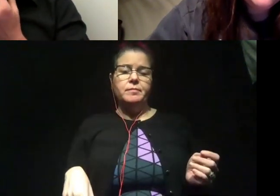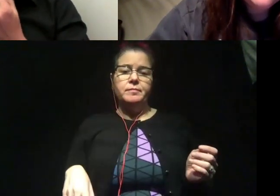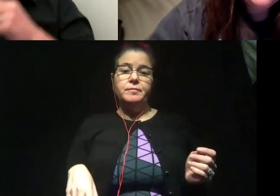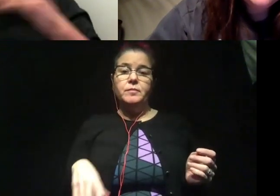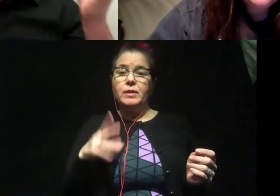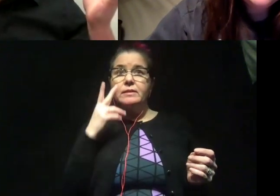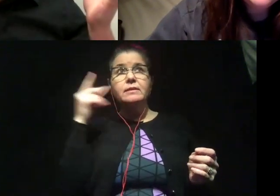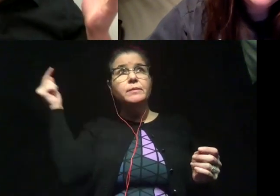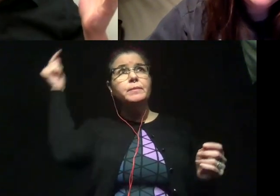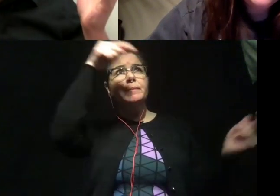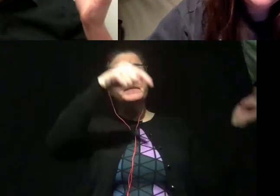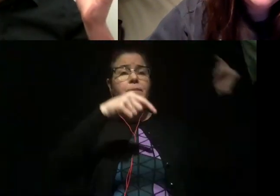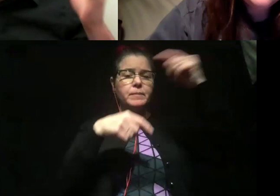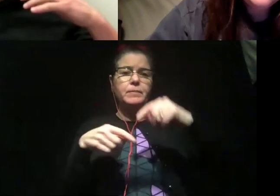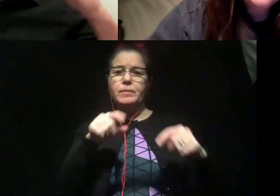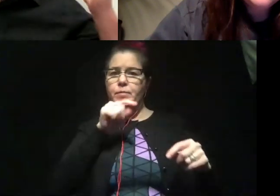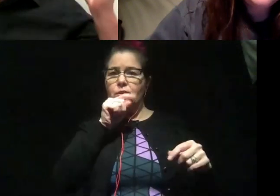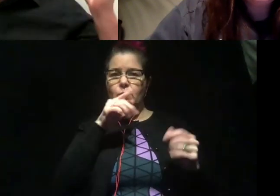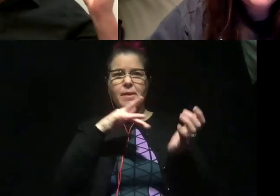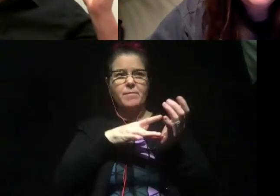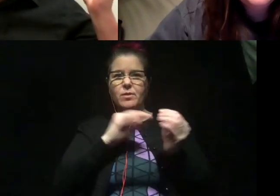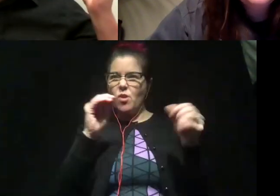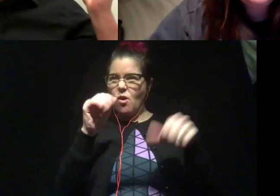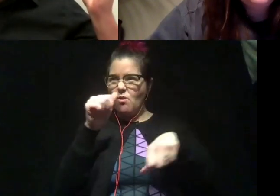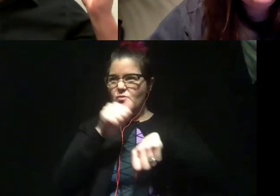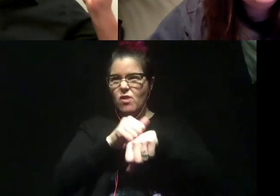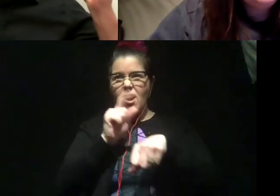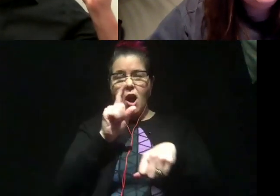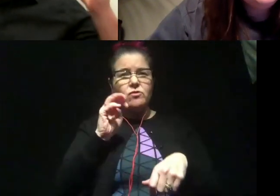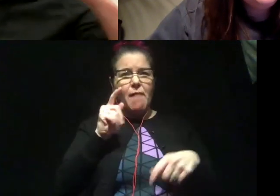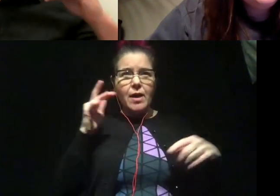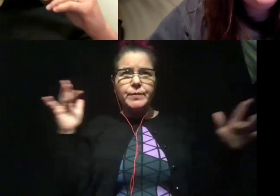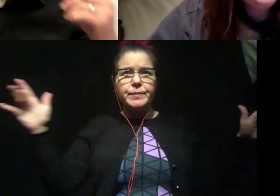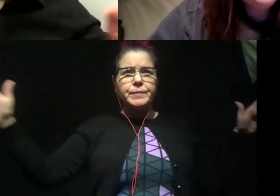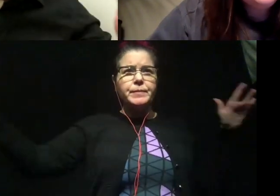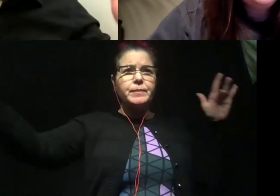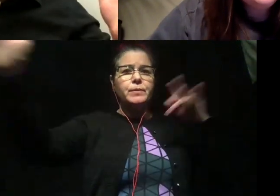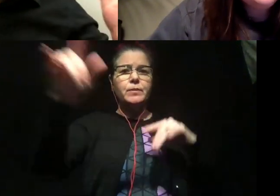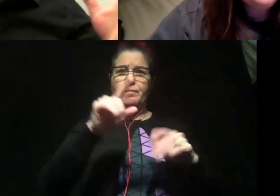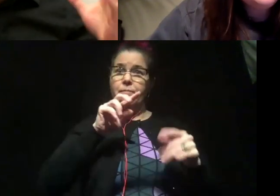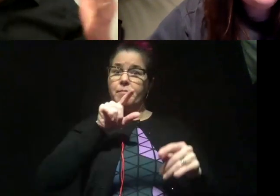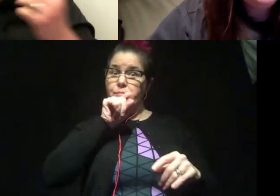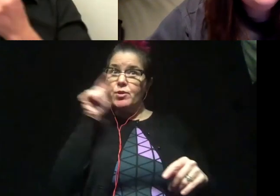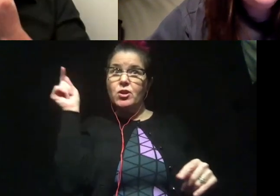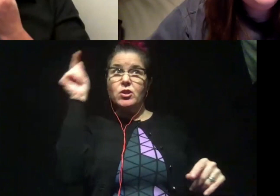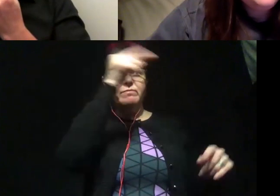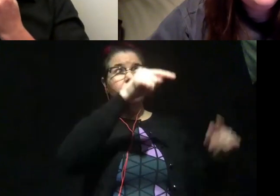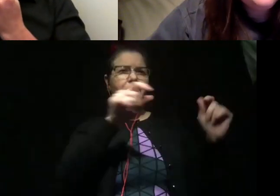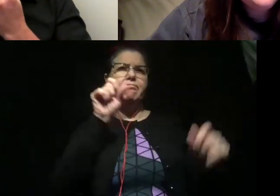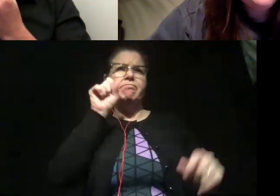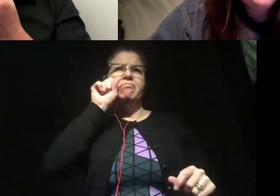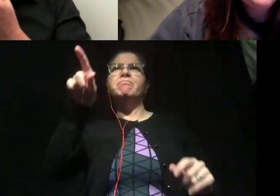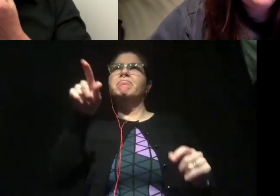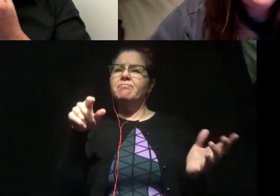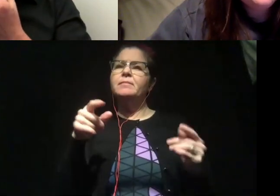flying overhead when we're out in the middle of the ice sheet and there's no rock for hundreds of miles. When birds fly over, we notice them. Sometimes they're